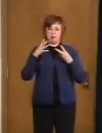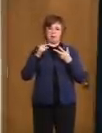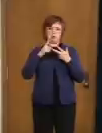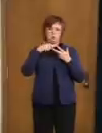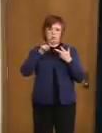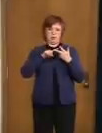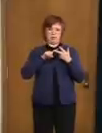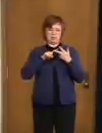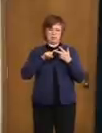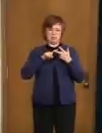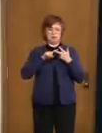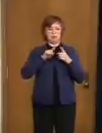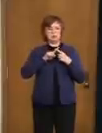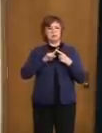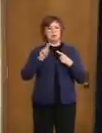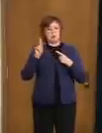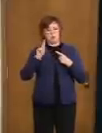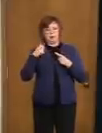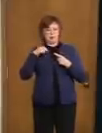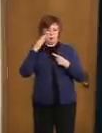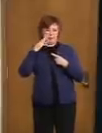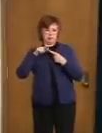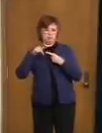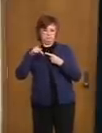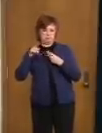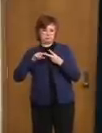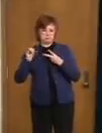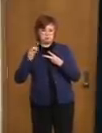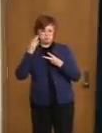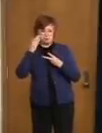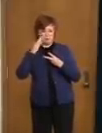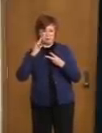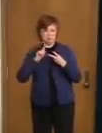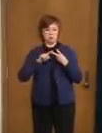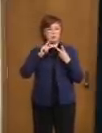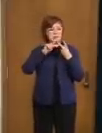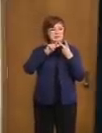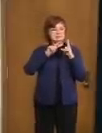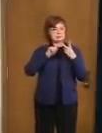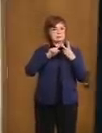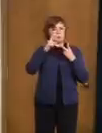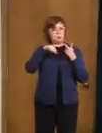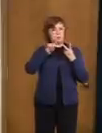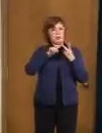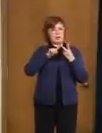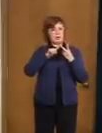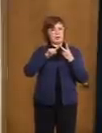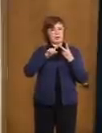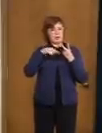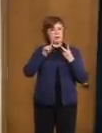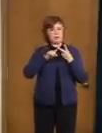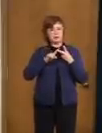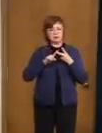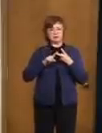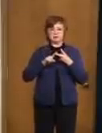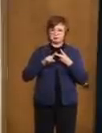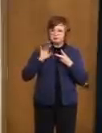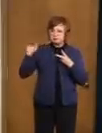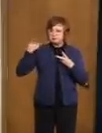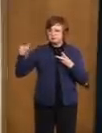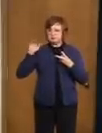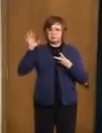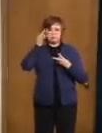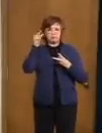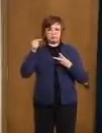fairly well spelled out from the federal government, but the when, as per what day, has been somewhat challenging in getting that type